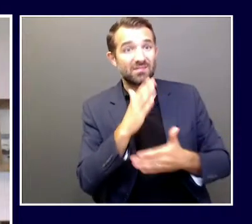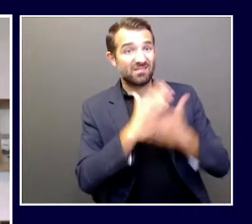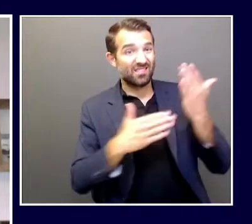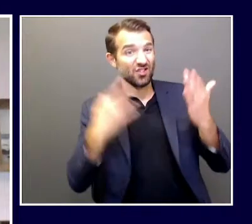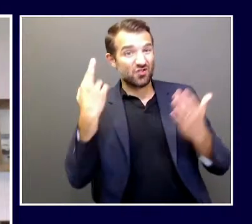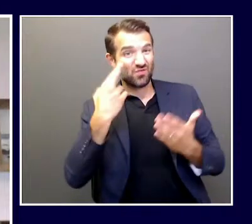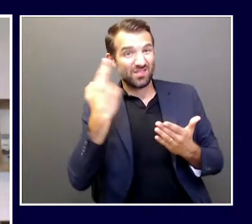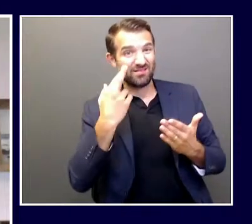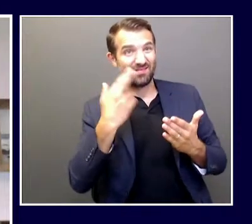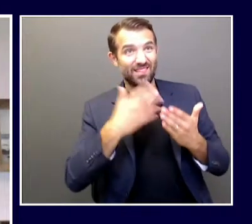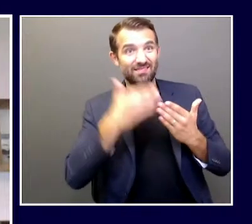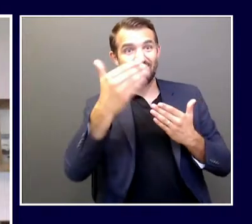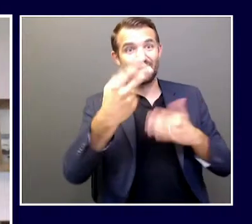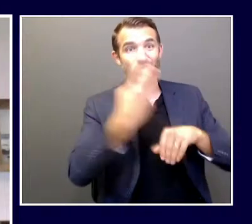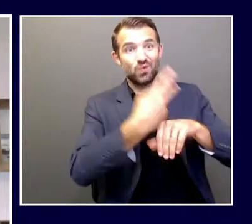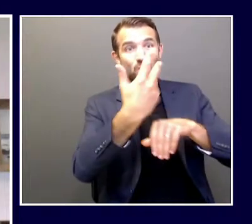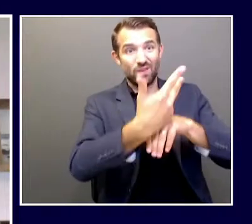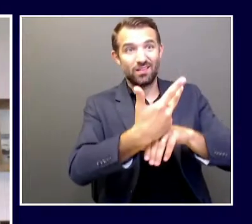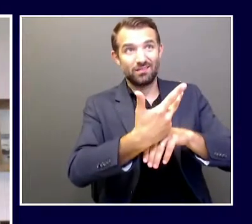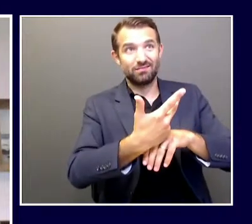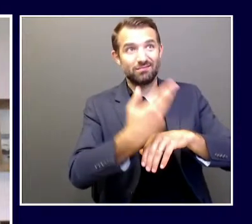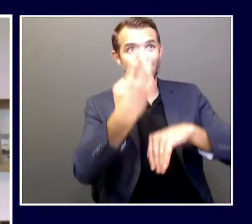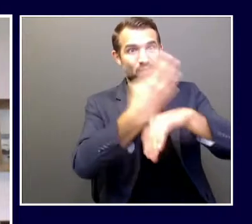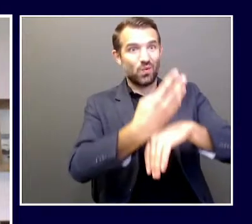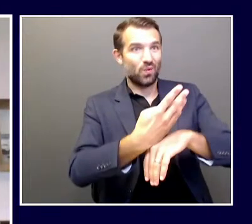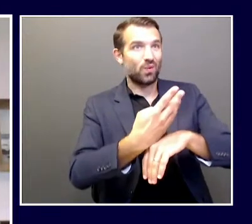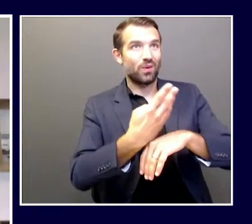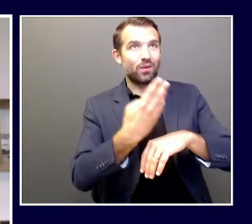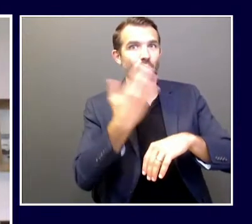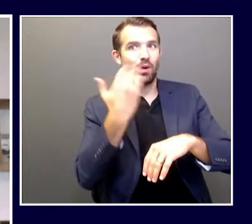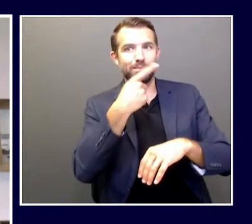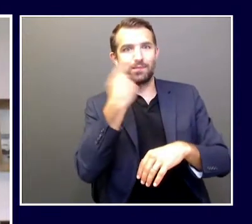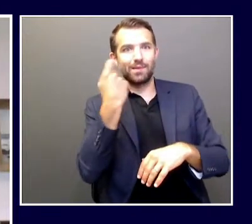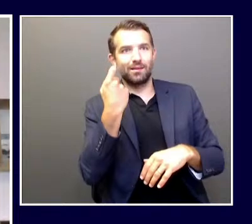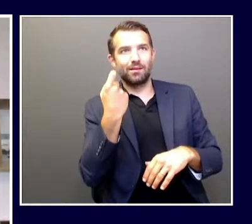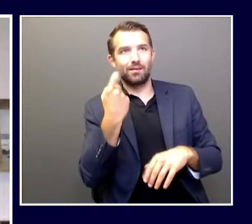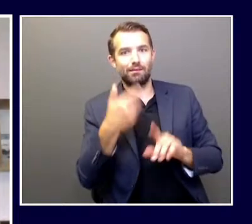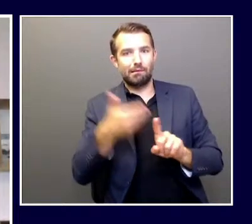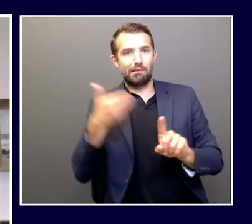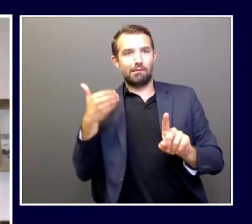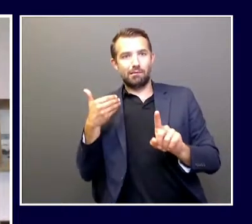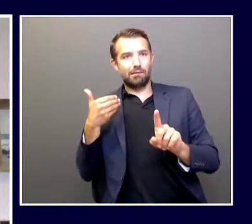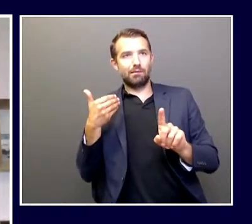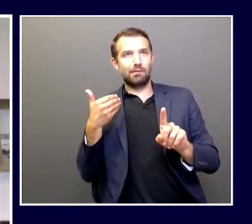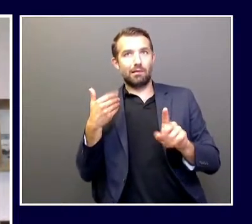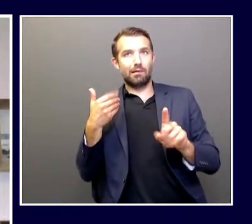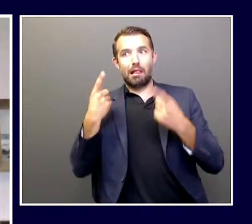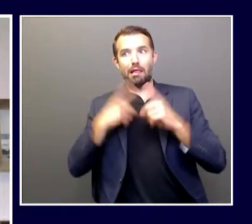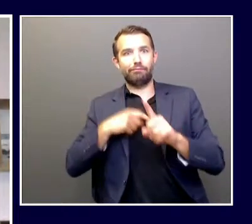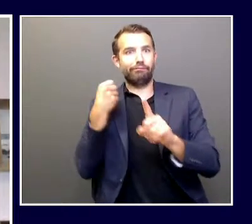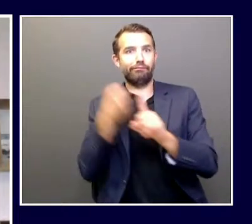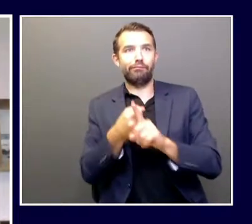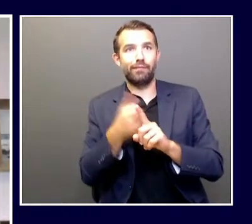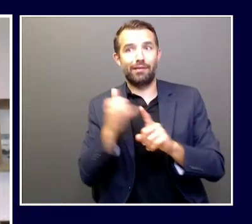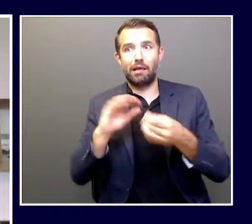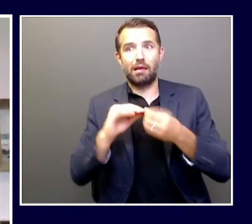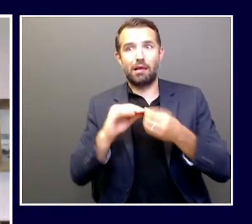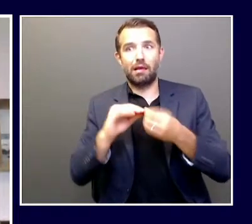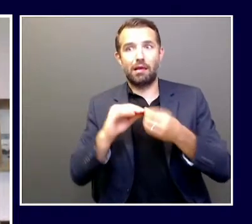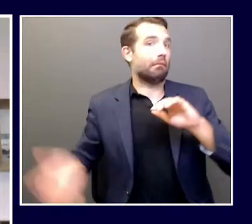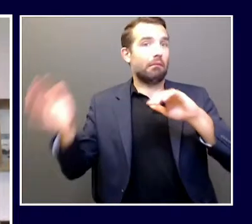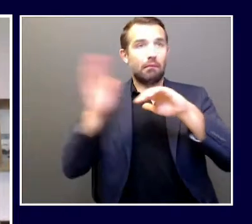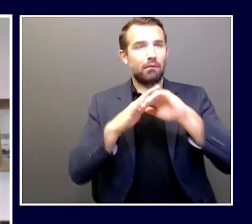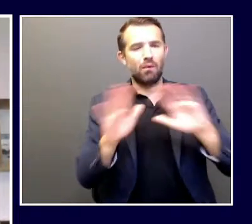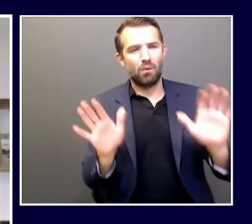will not be from the immediate preceding 24 hours, but rather from 24 to 36 hours.